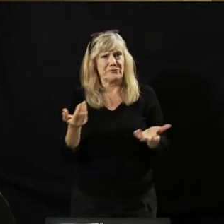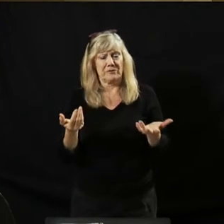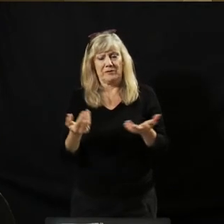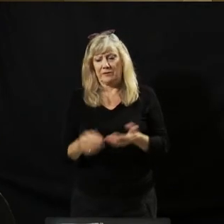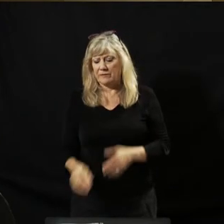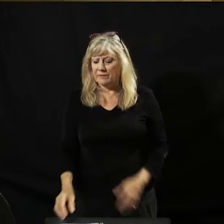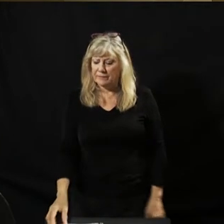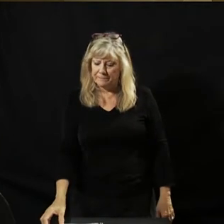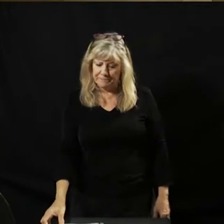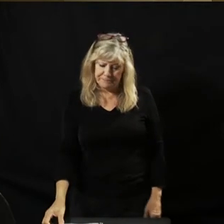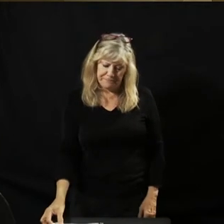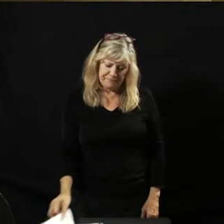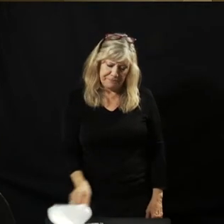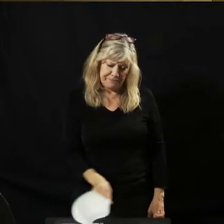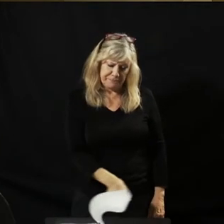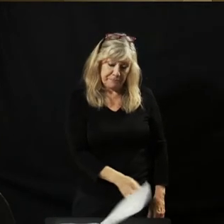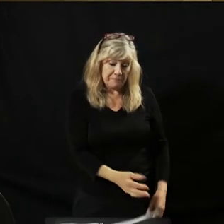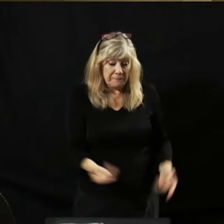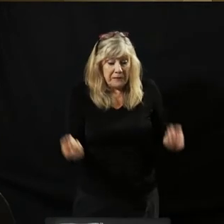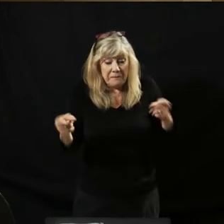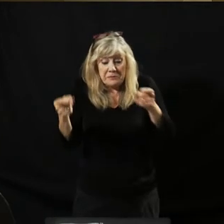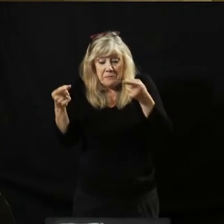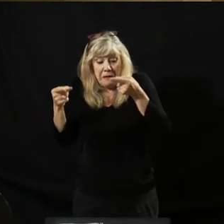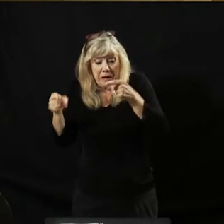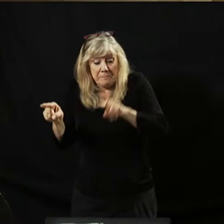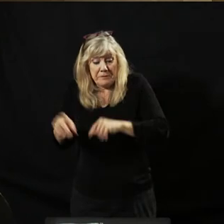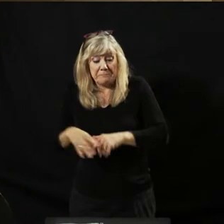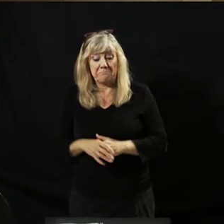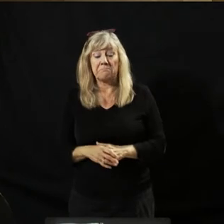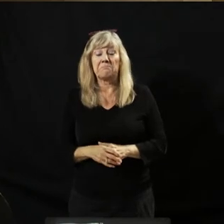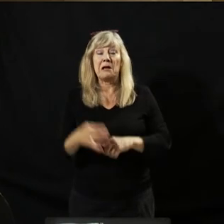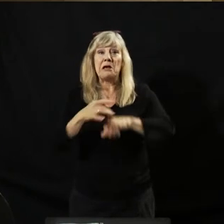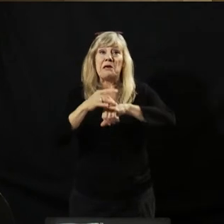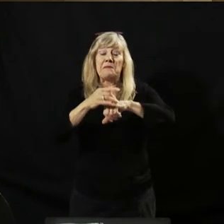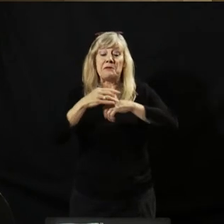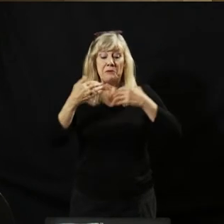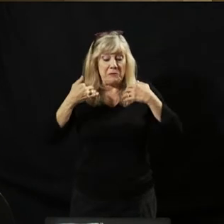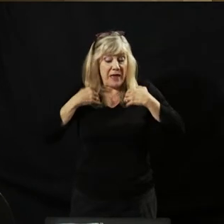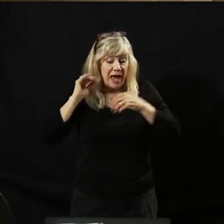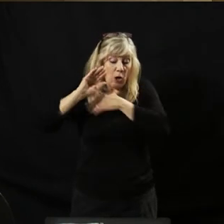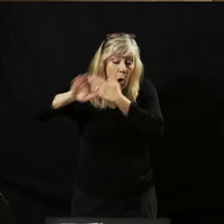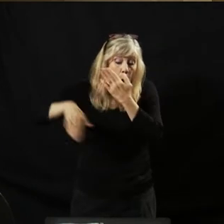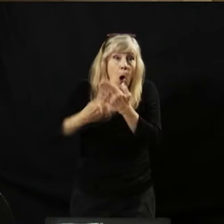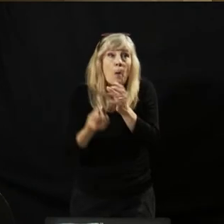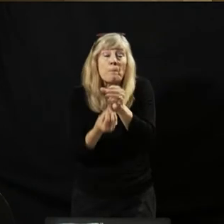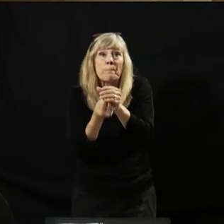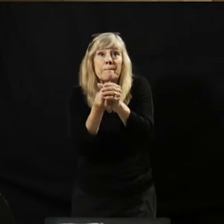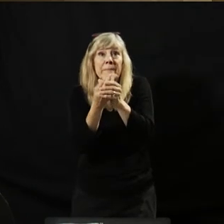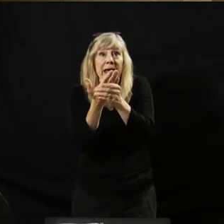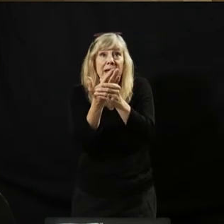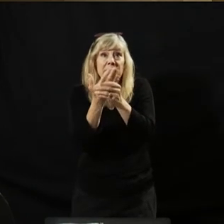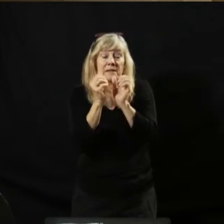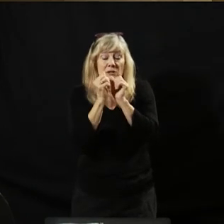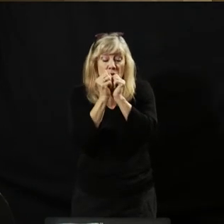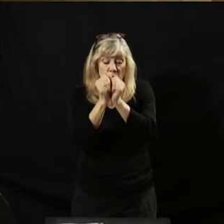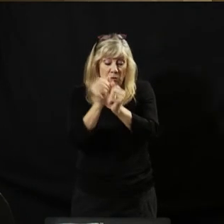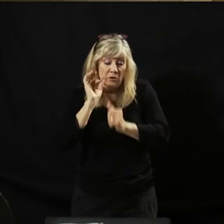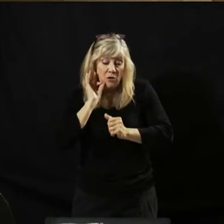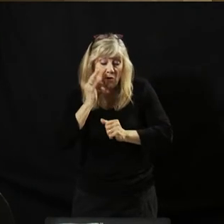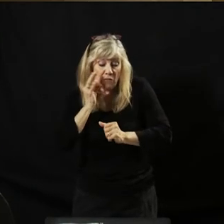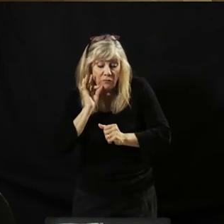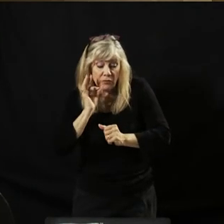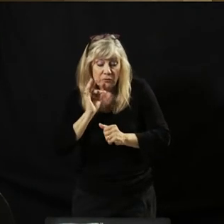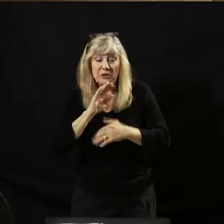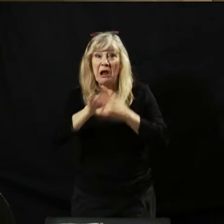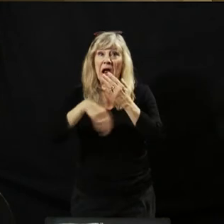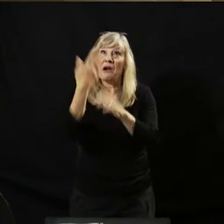it." And so it happened. The earth brought forth every kind of plant that bears seed, and every